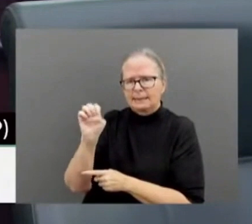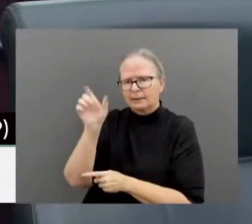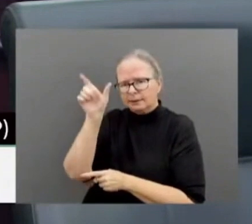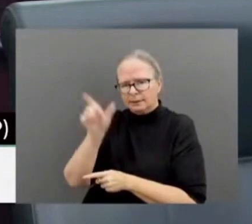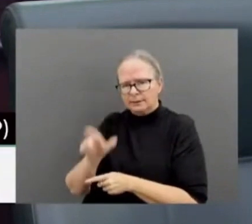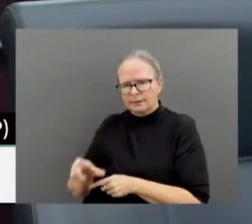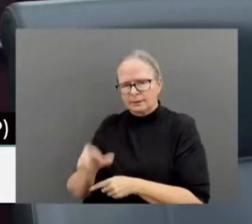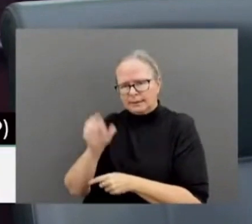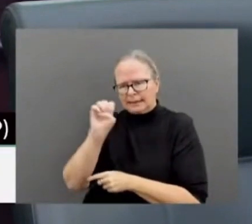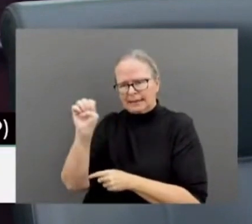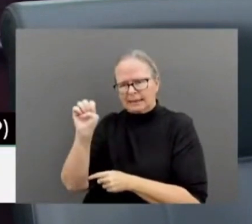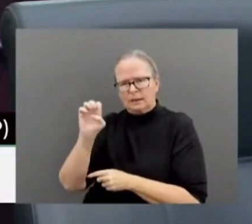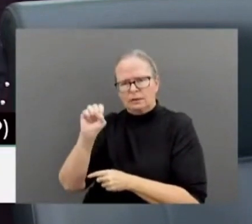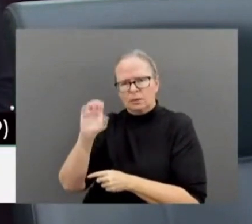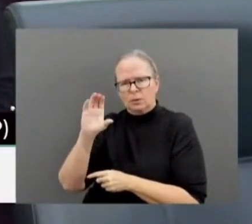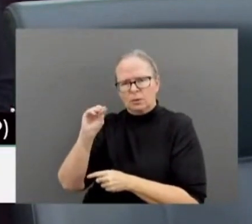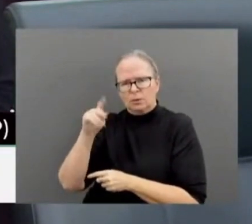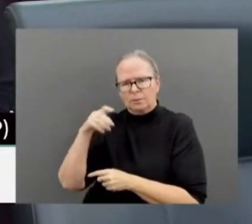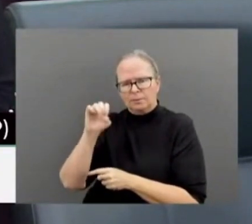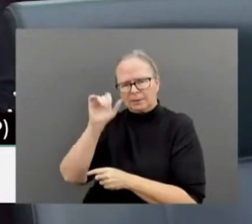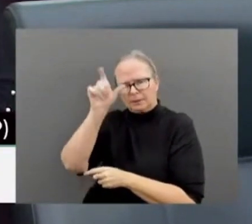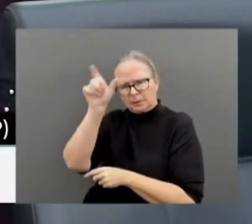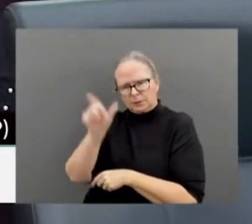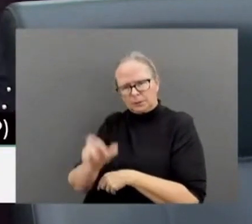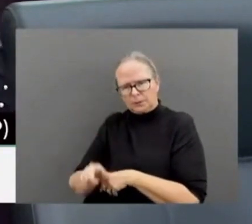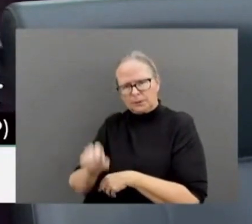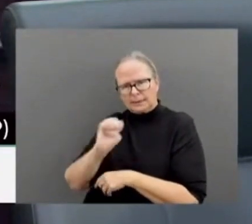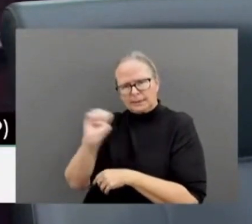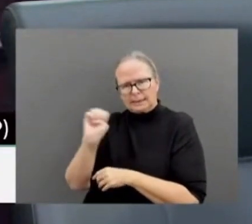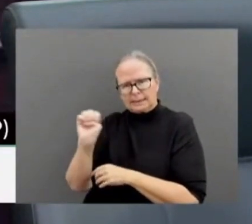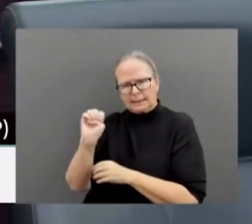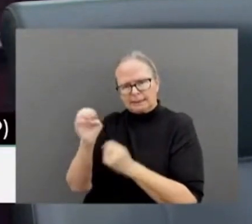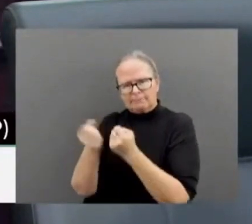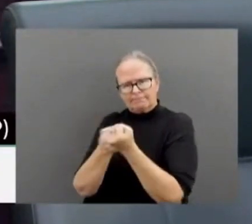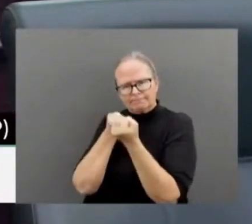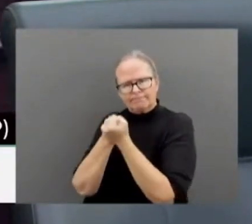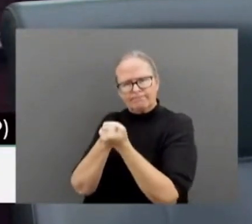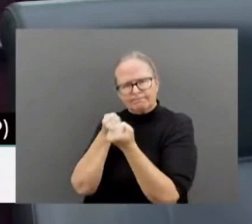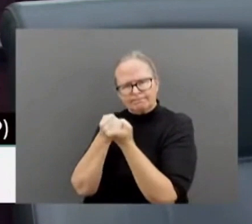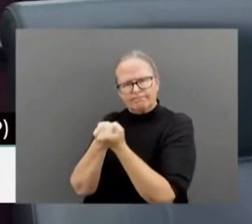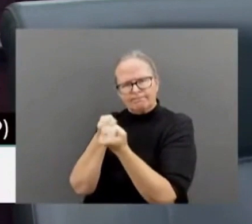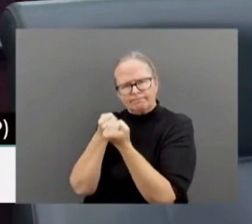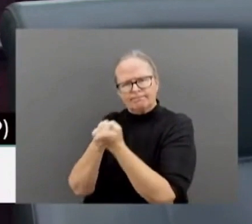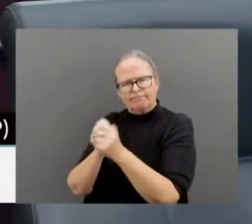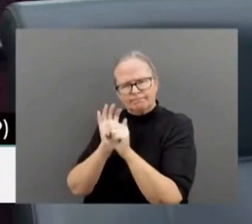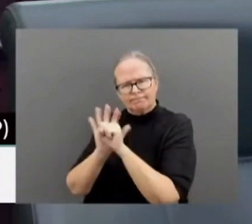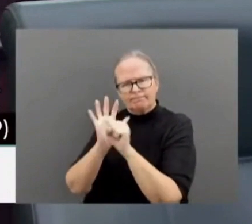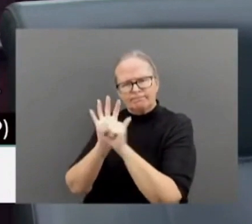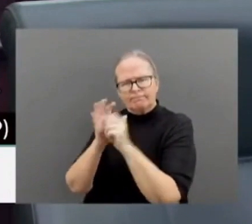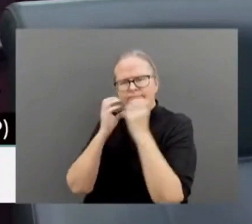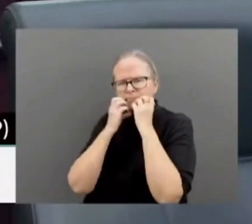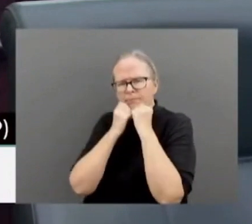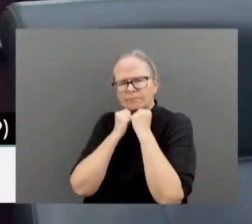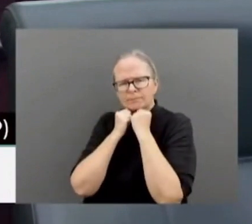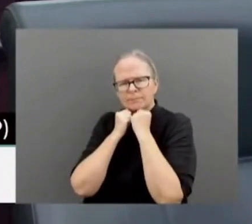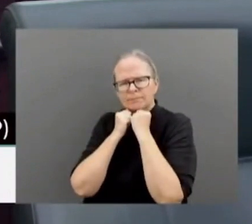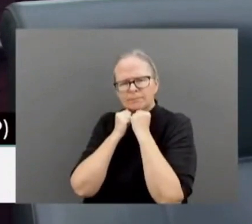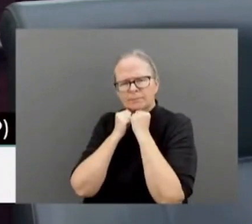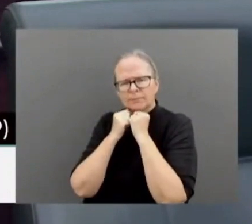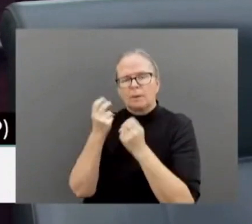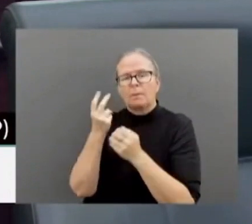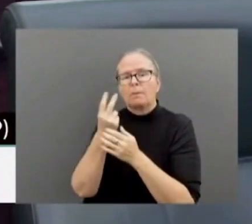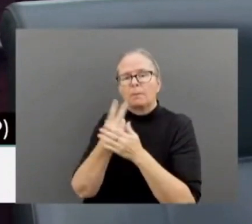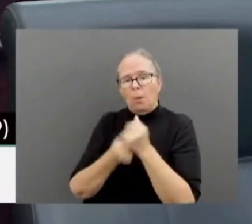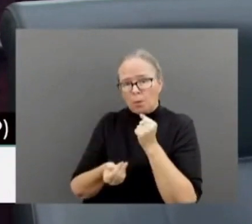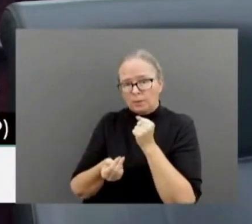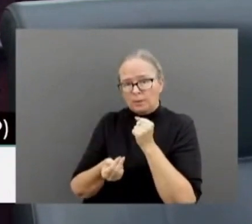agricultural producers, and municipal councillors, and given that both times the UCP blocked this bill from debate, and given that the drilling of